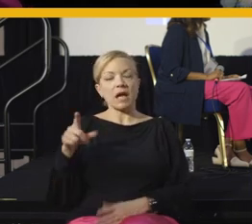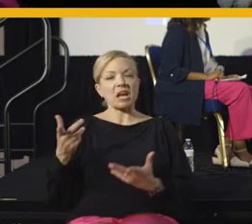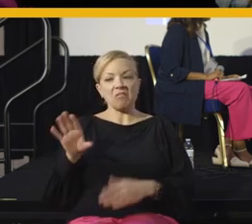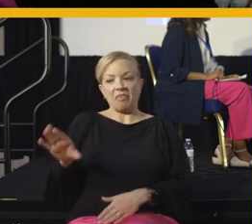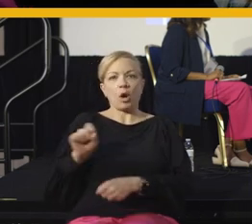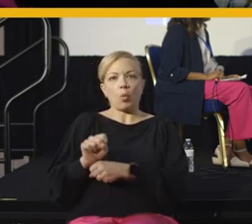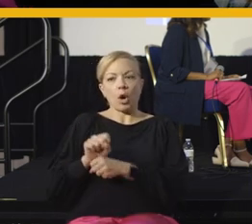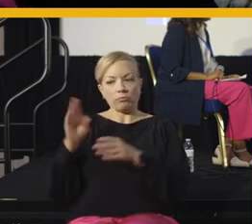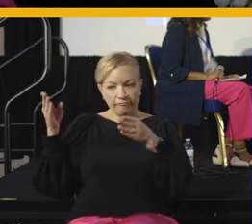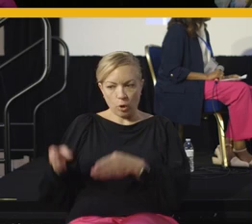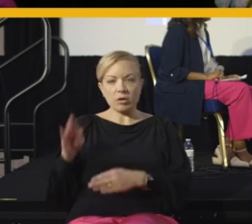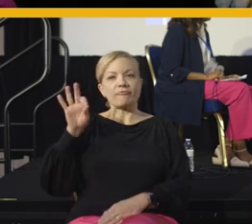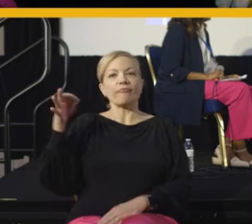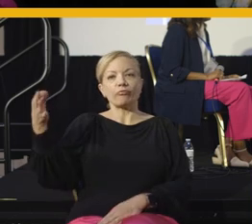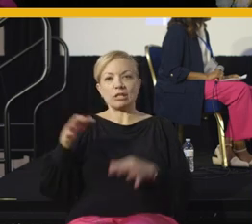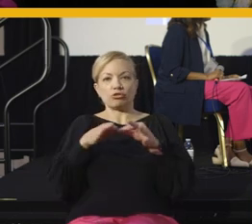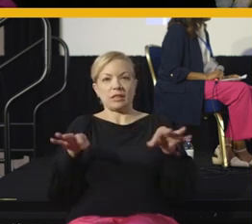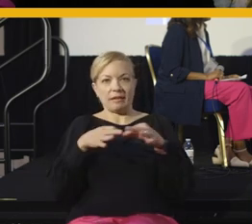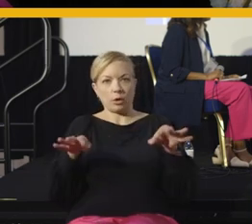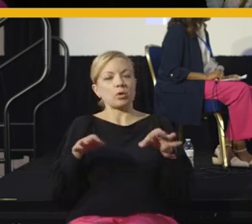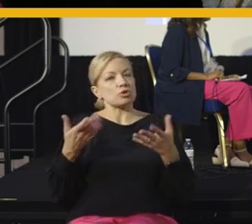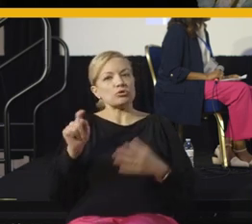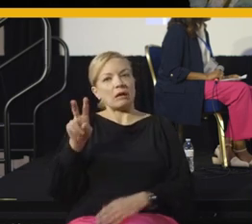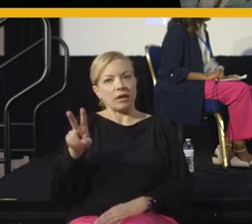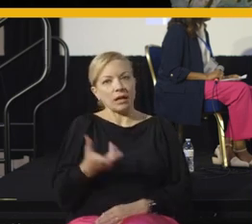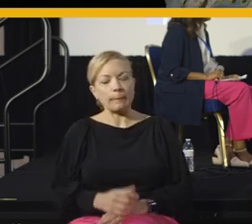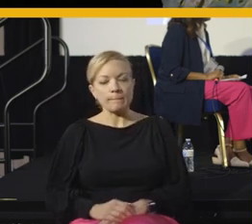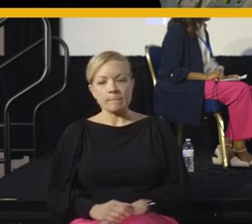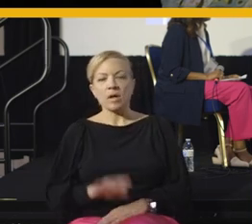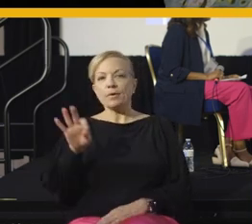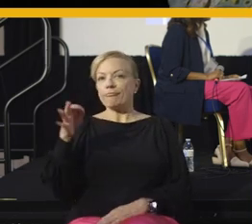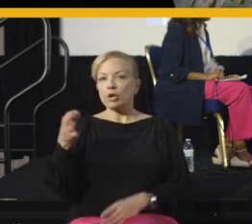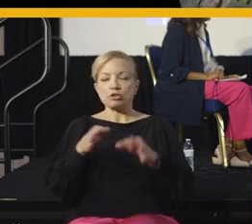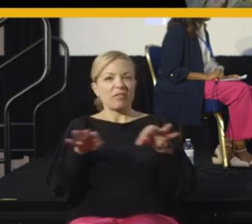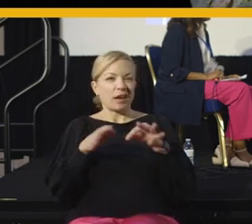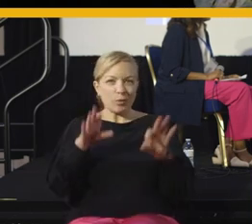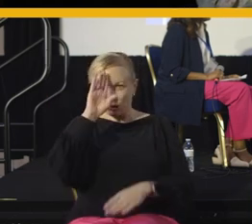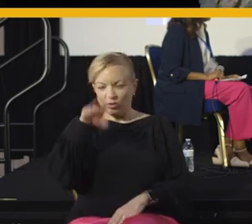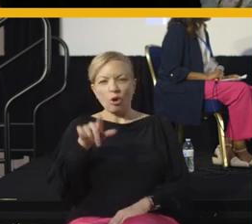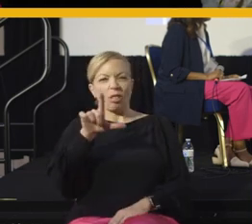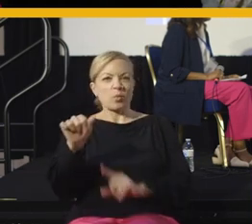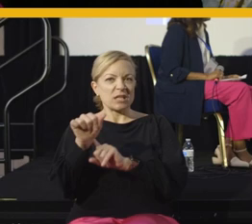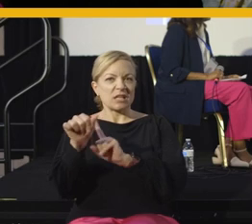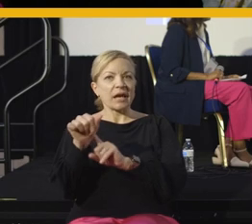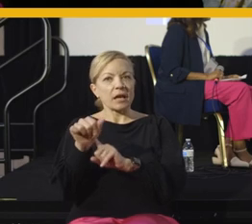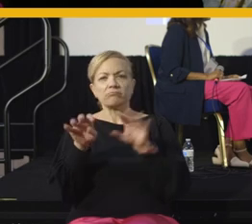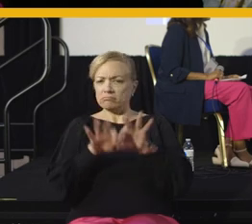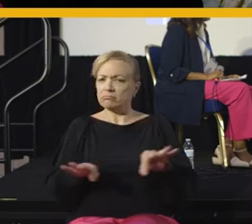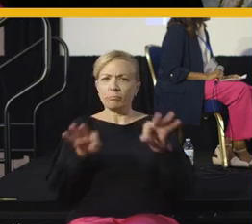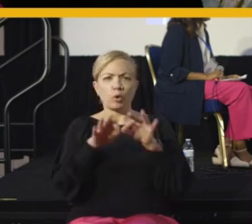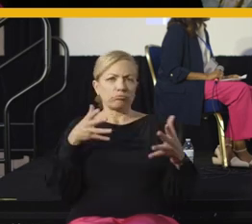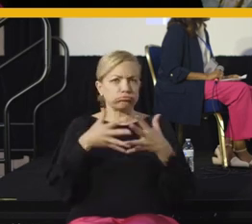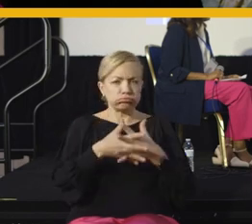focused on French language programming. French language in Louisiana is very important part of